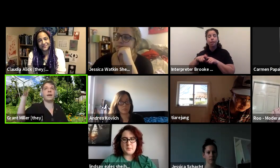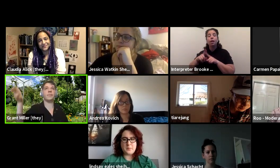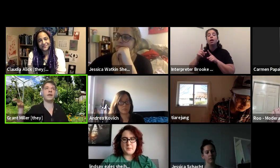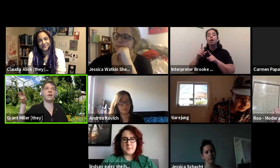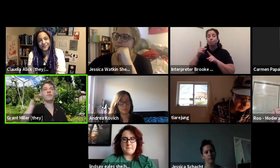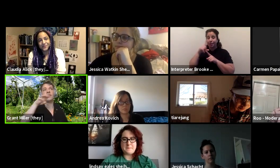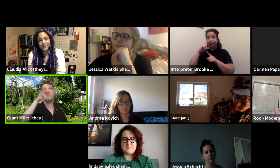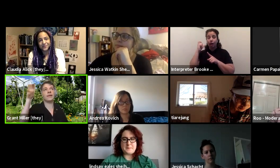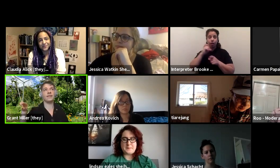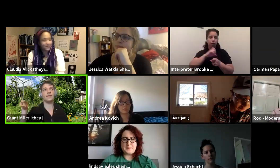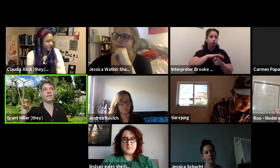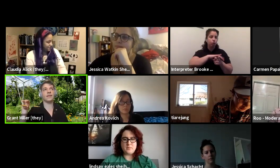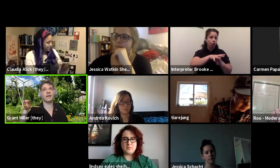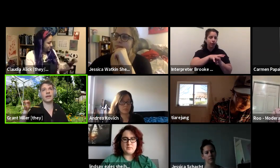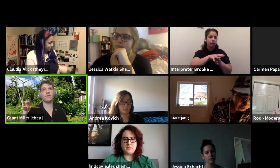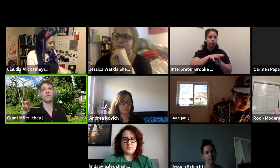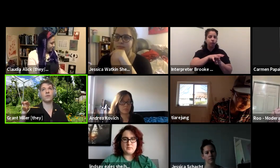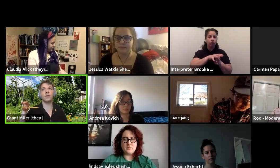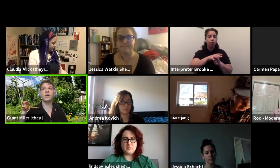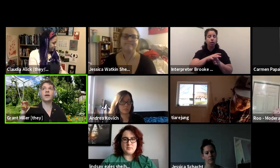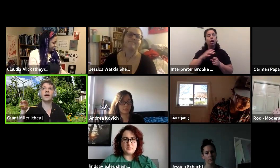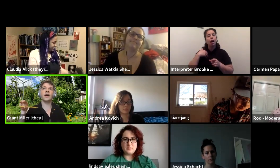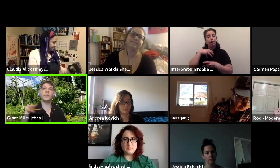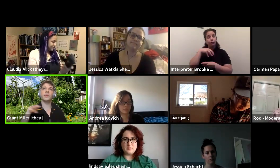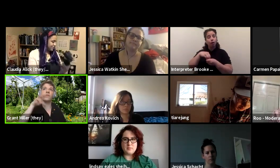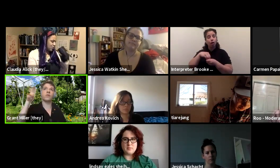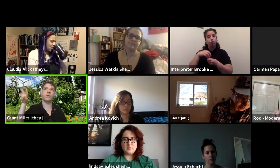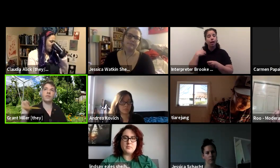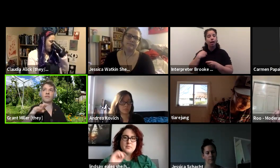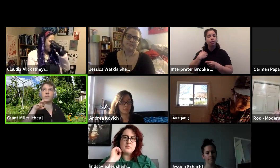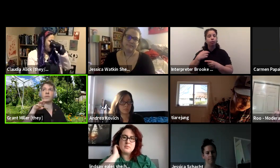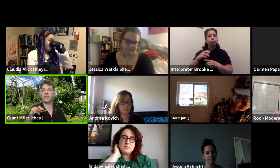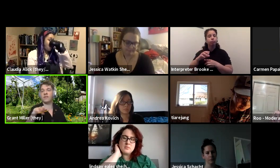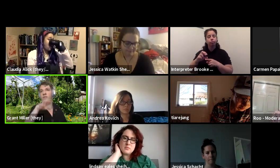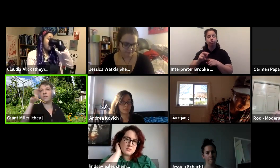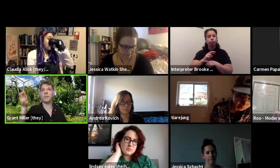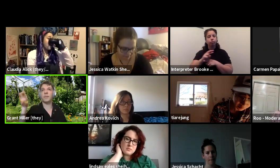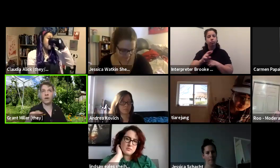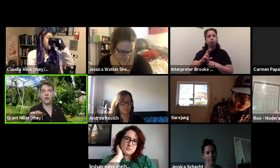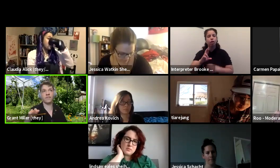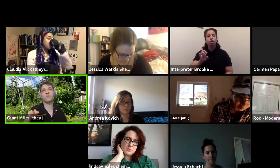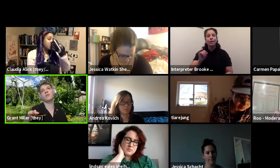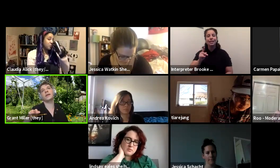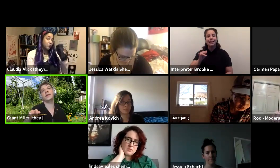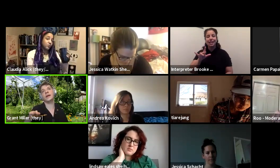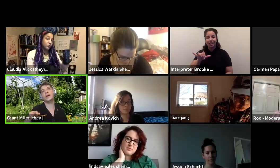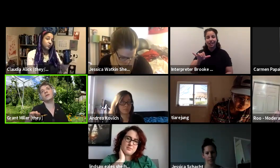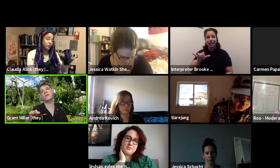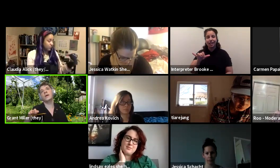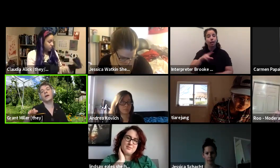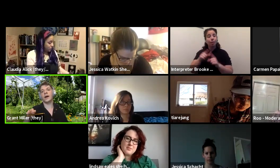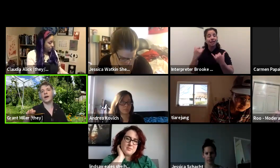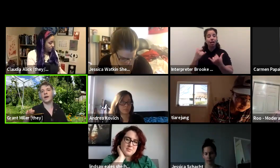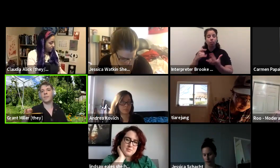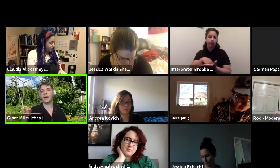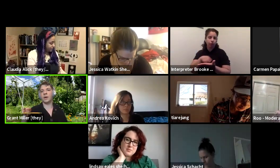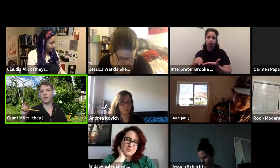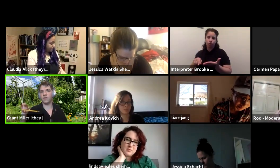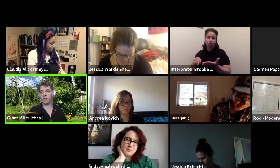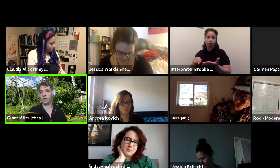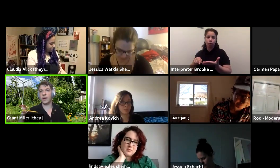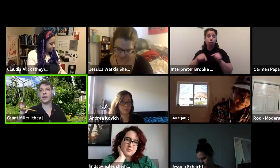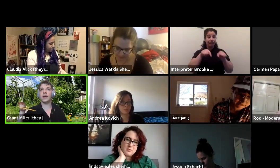COVID is happening. I was in a residency that got canceled. And so this project is one of the main projects I'm doing right now.